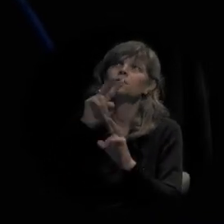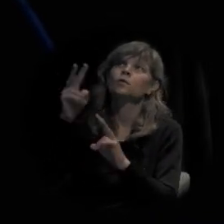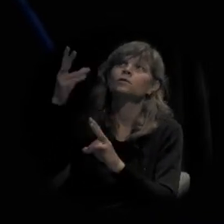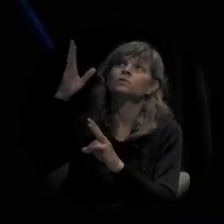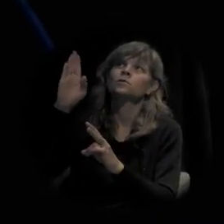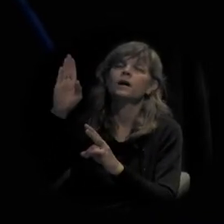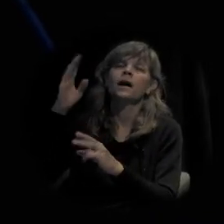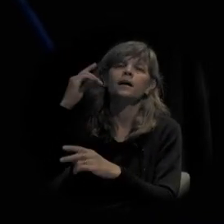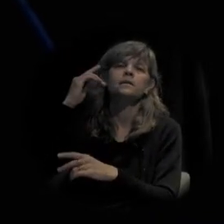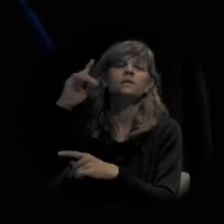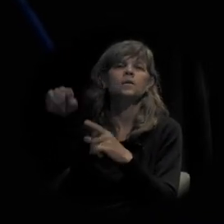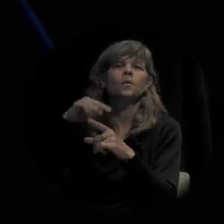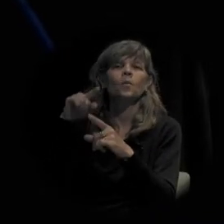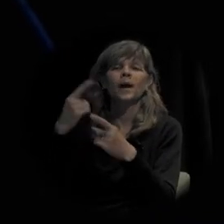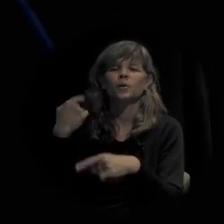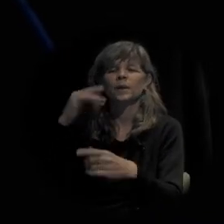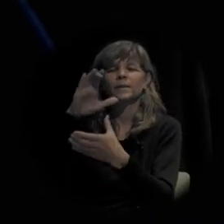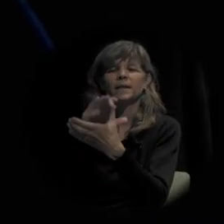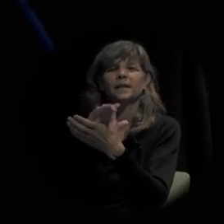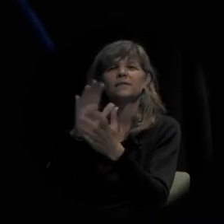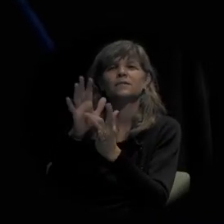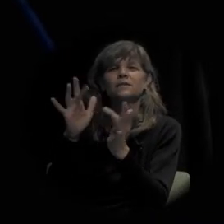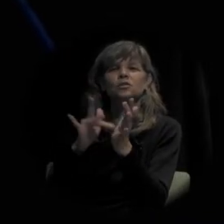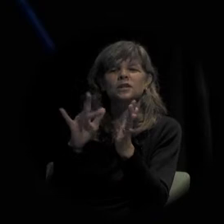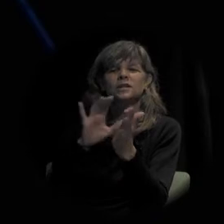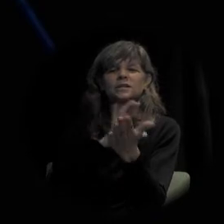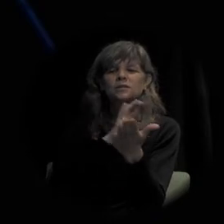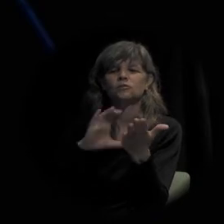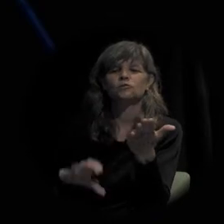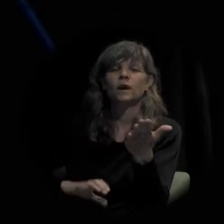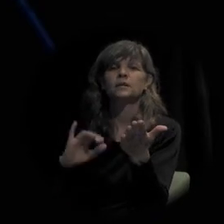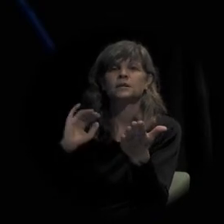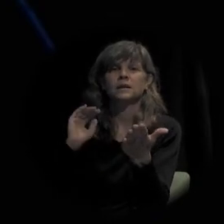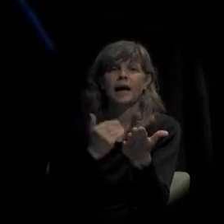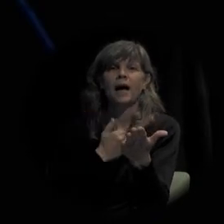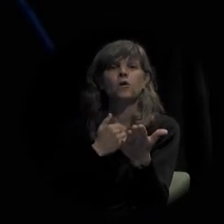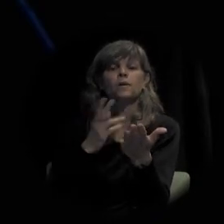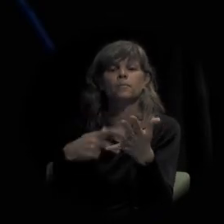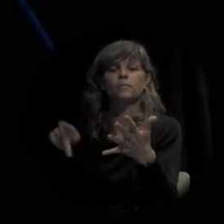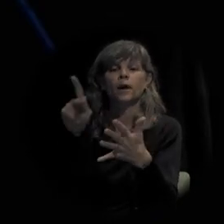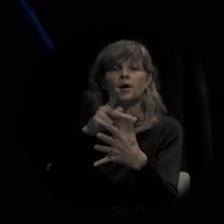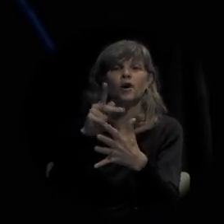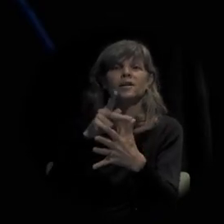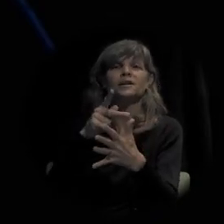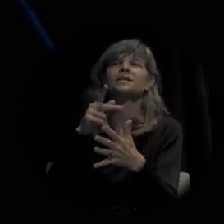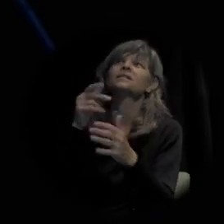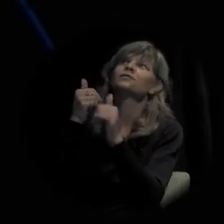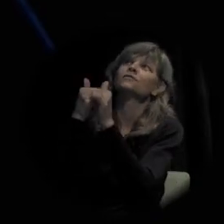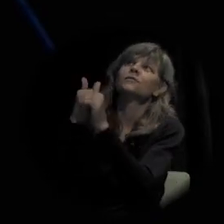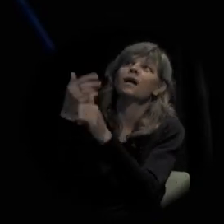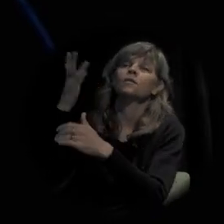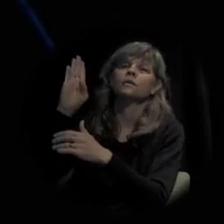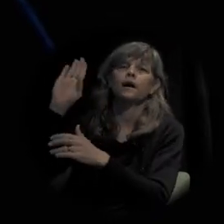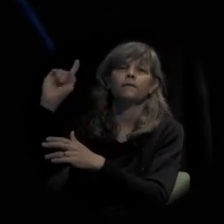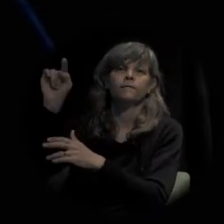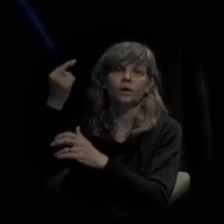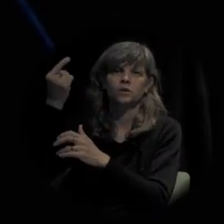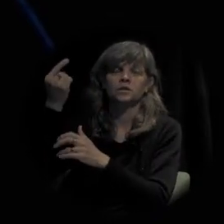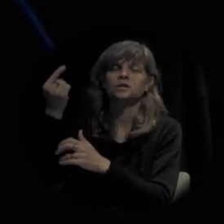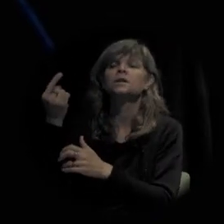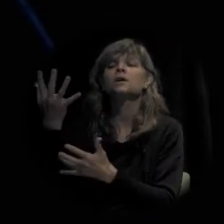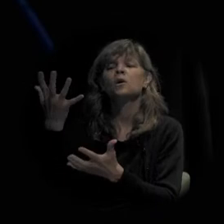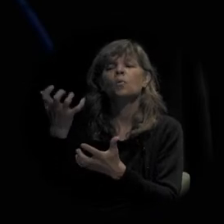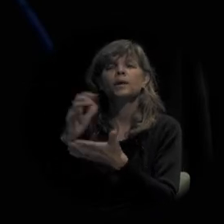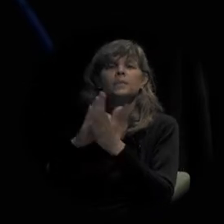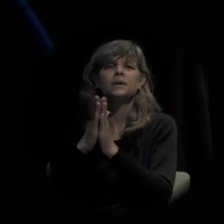Christ. And so that is what our citizenship priority is. And we want to be proud